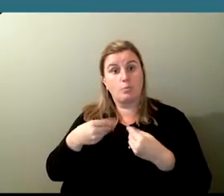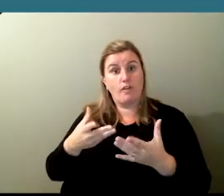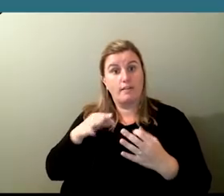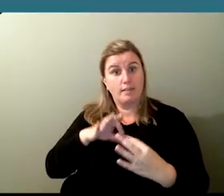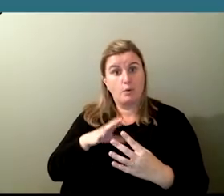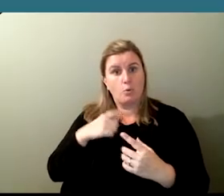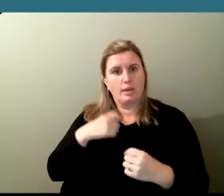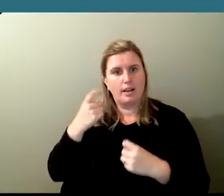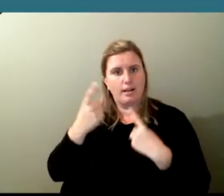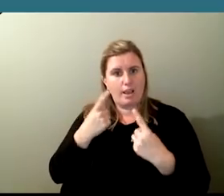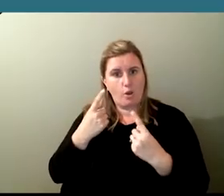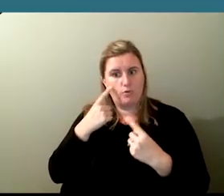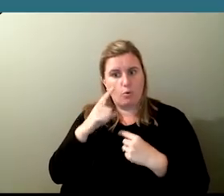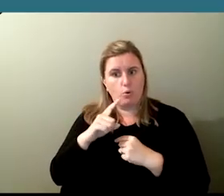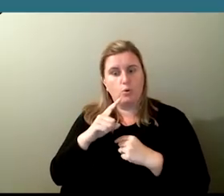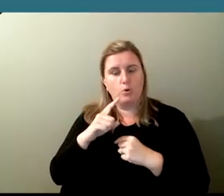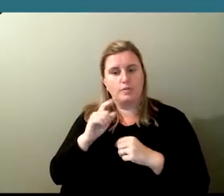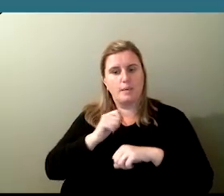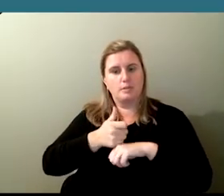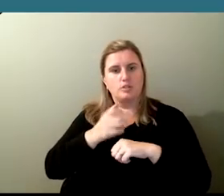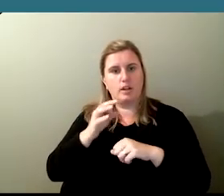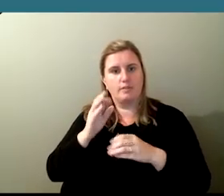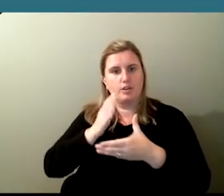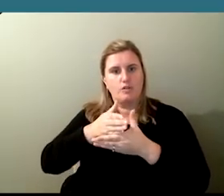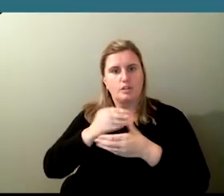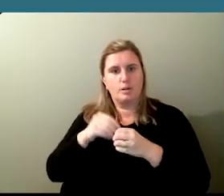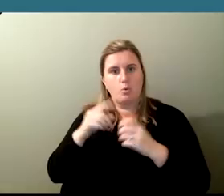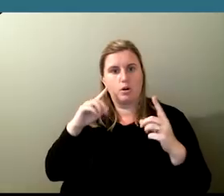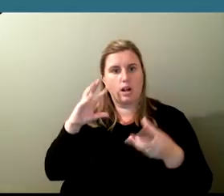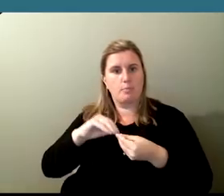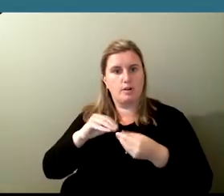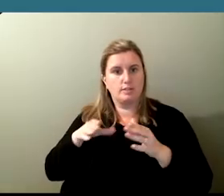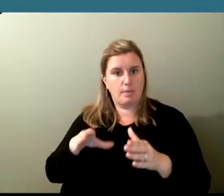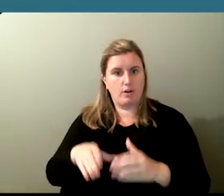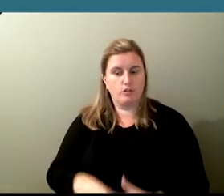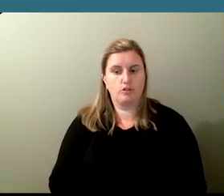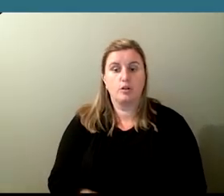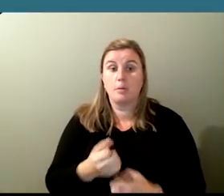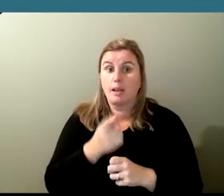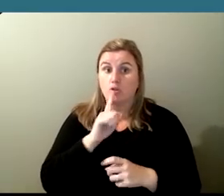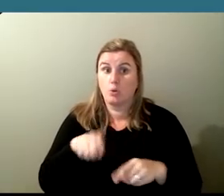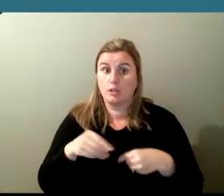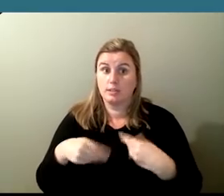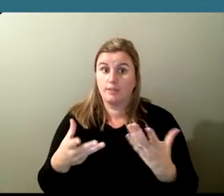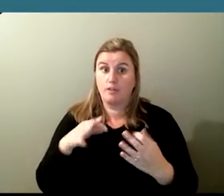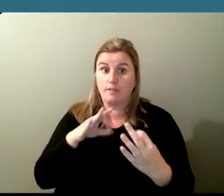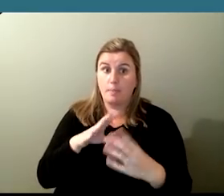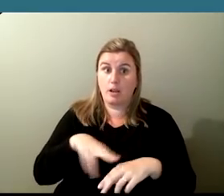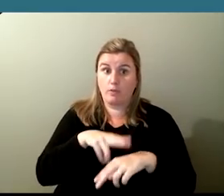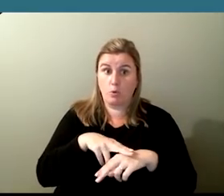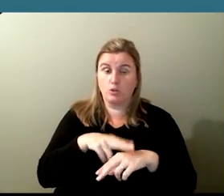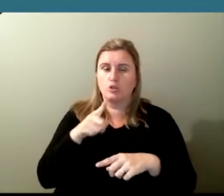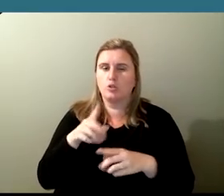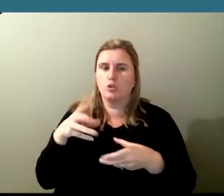for the implementation of the intervention in a more comprehensive manner. Make sure that when delivering your feedback, of course, you're